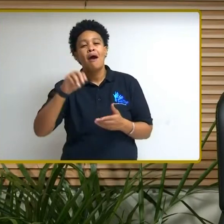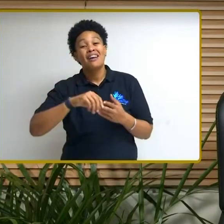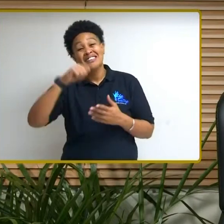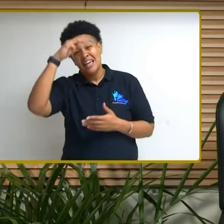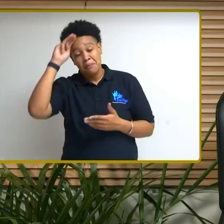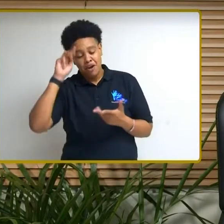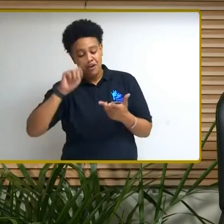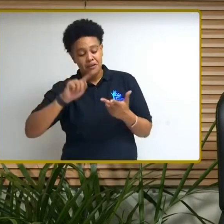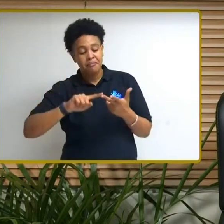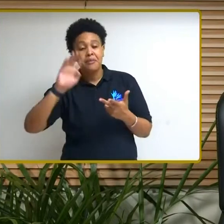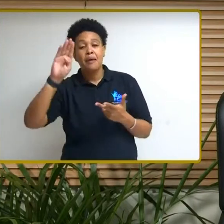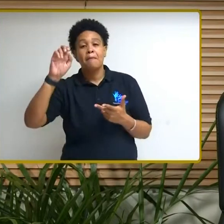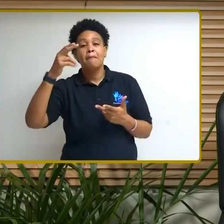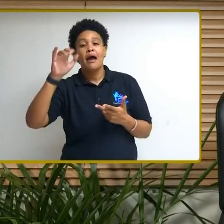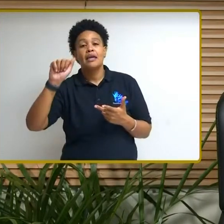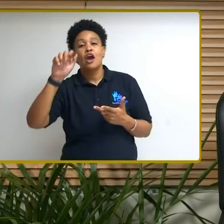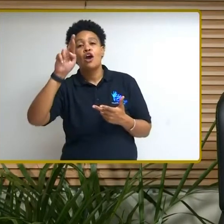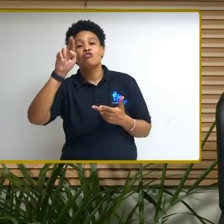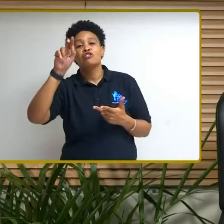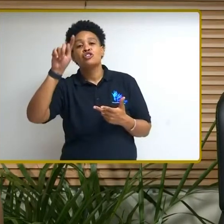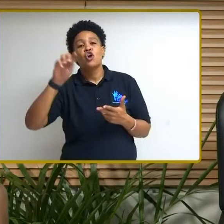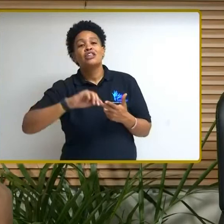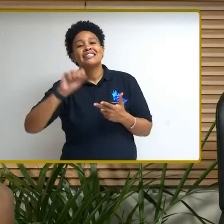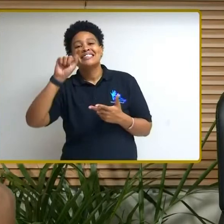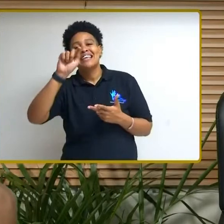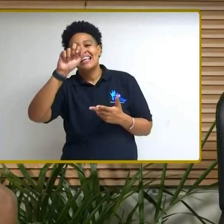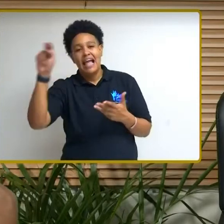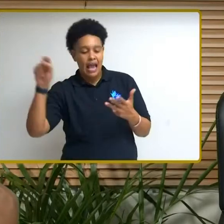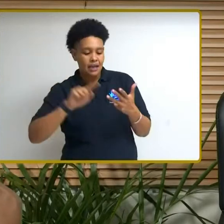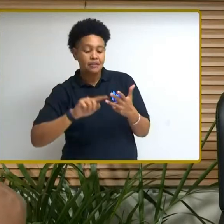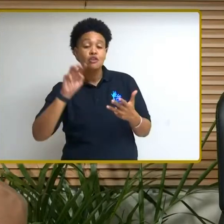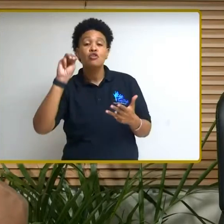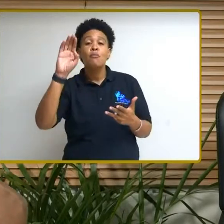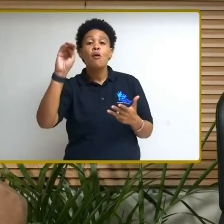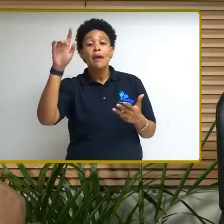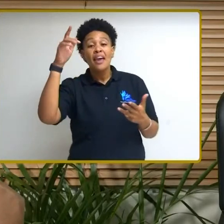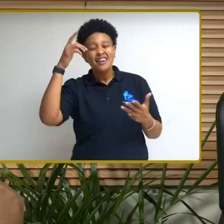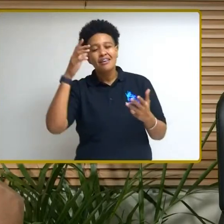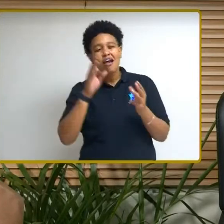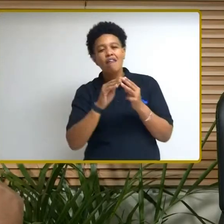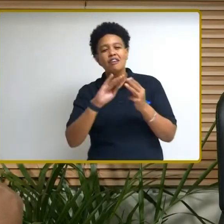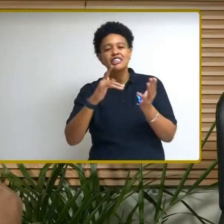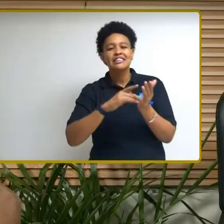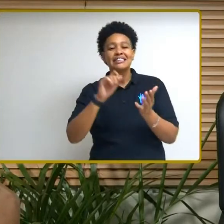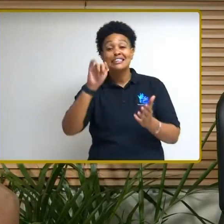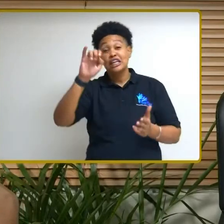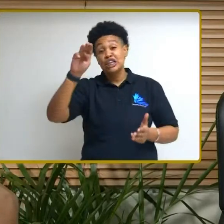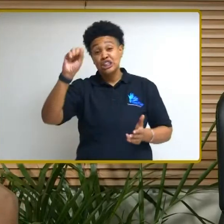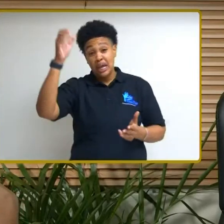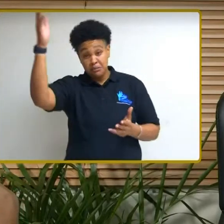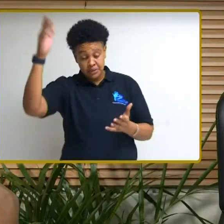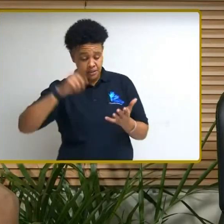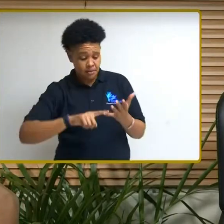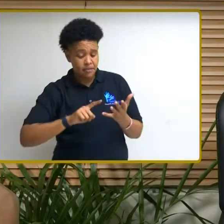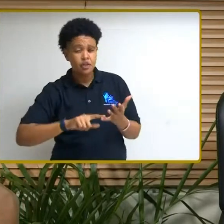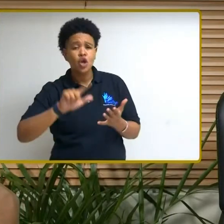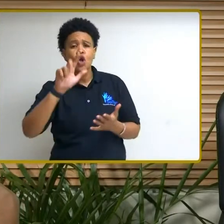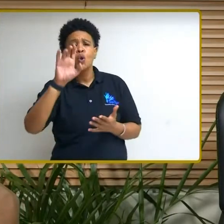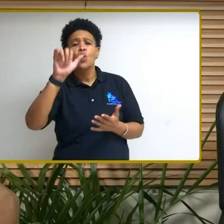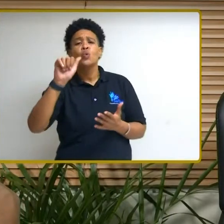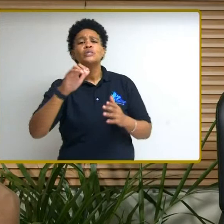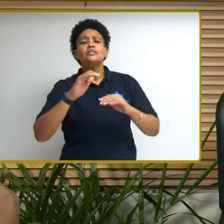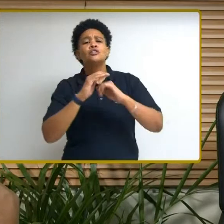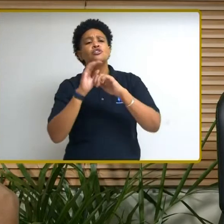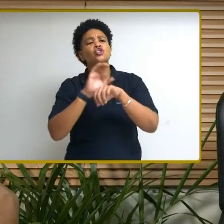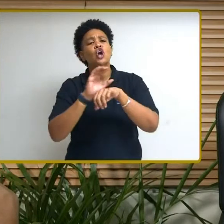Baye Resort in St. Anne, the Montego Bay Convention Center in St. James, Lucy Parish